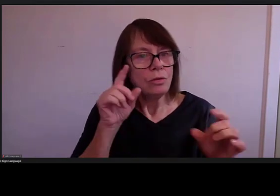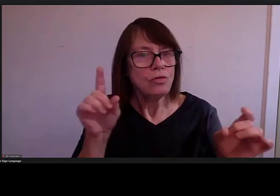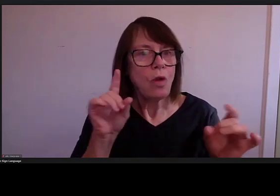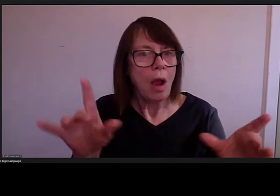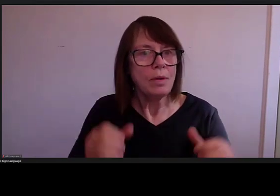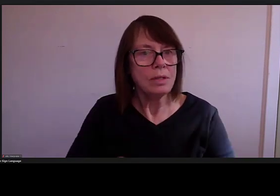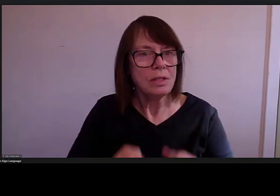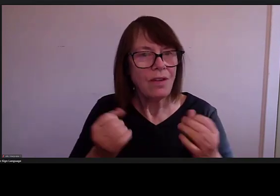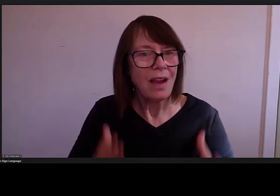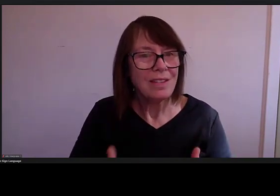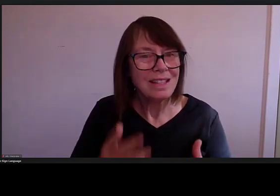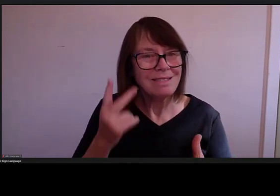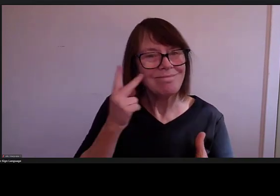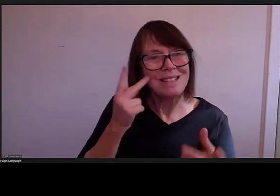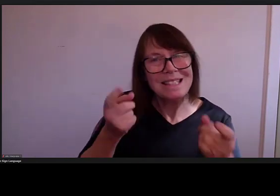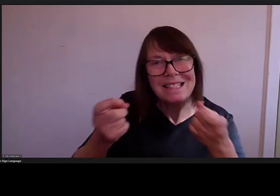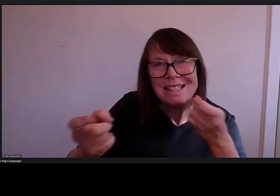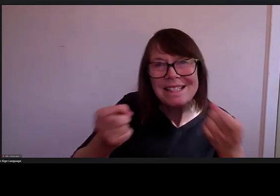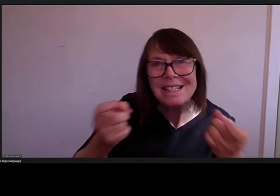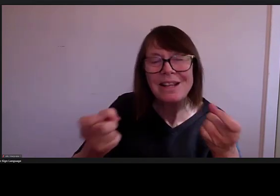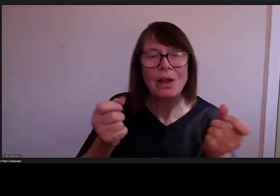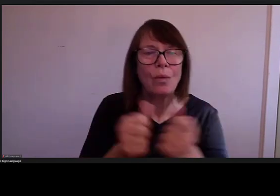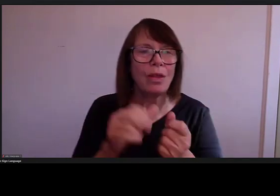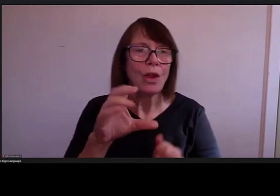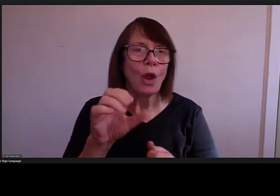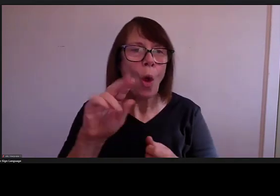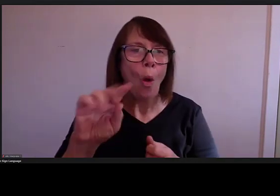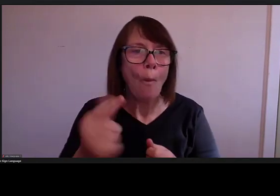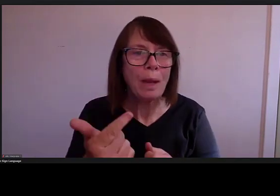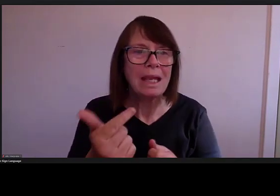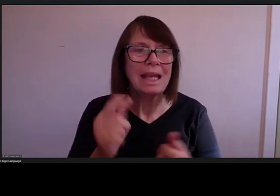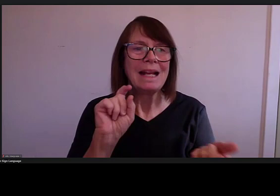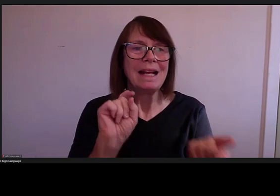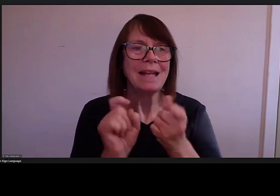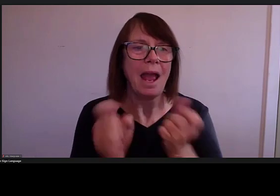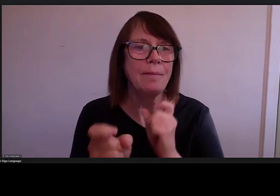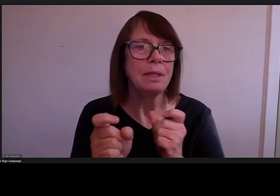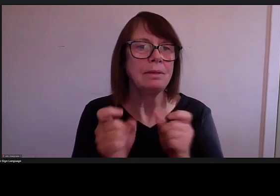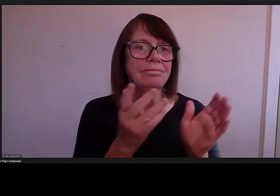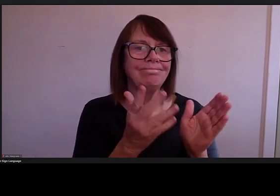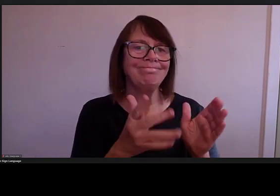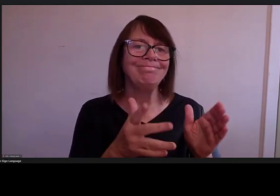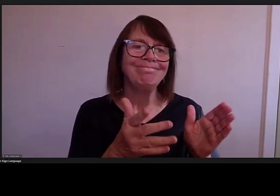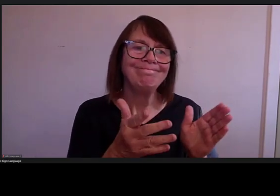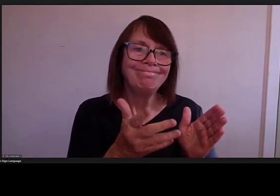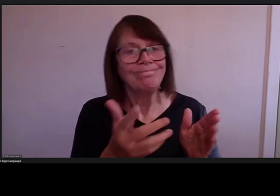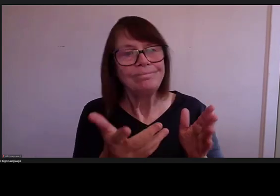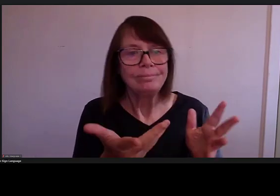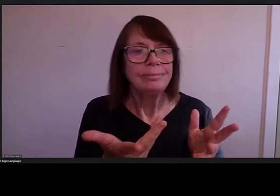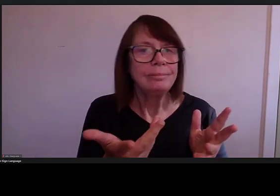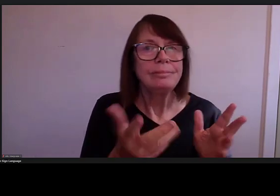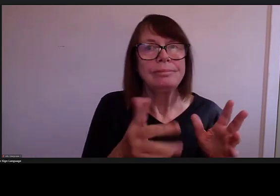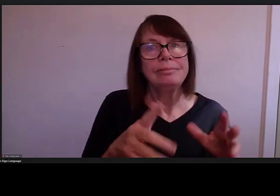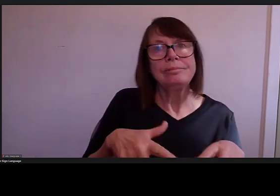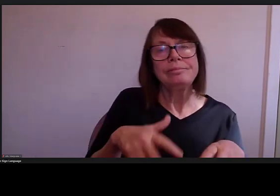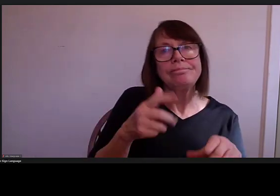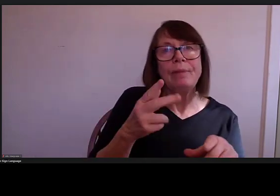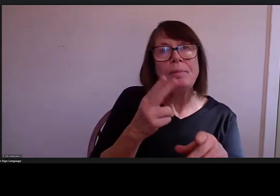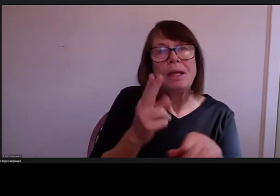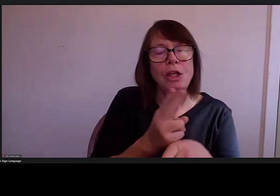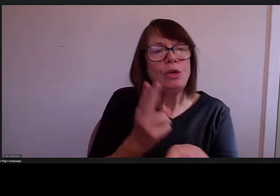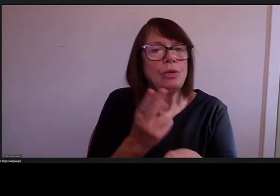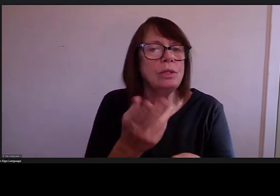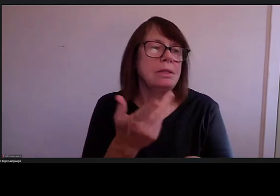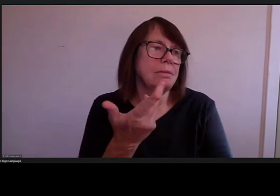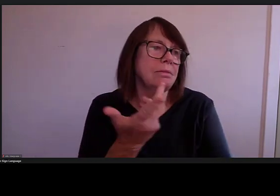as coping and adaptation patterns developed in response to trauma, which can include alcohol and substance use,